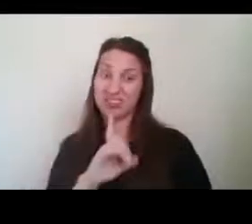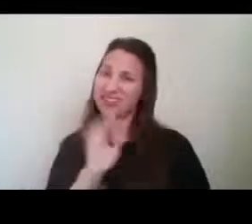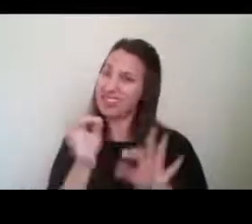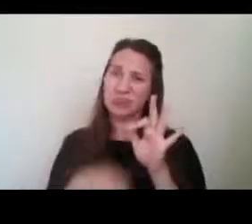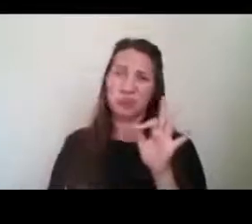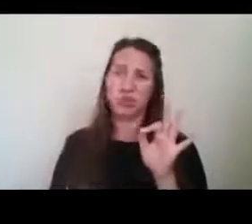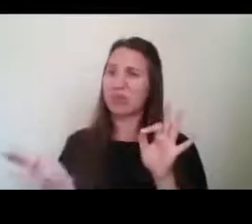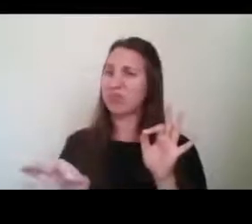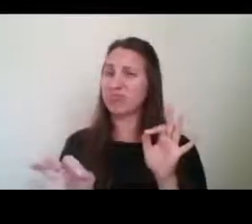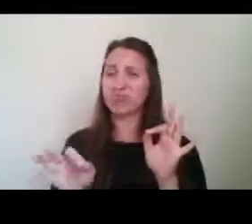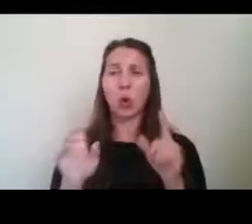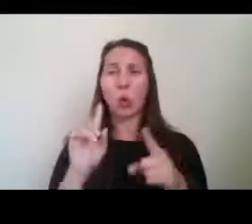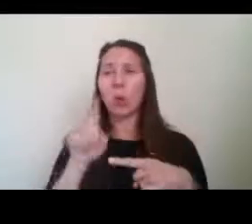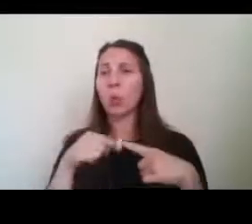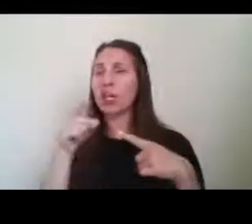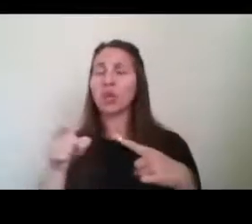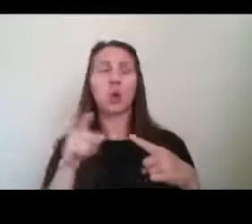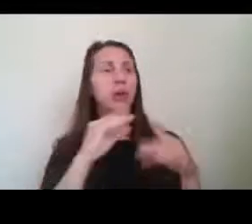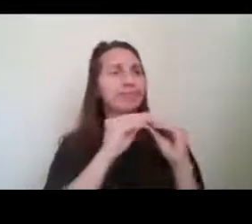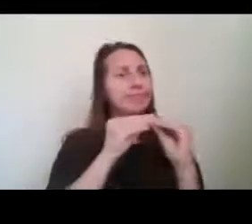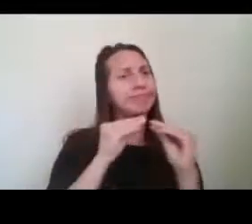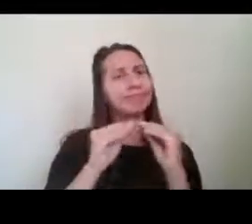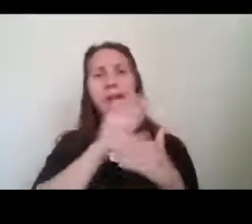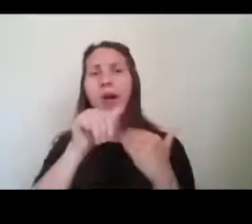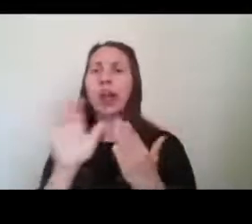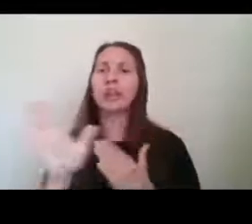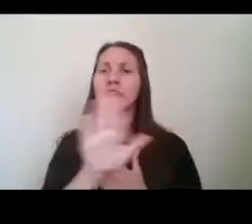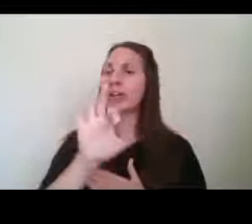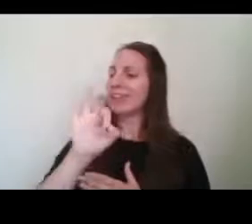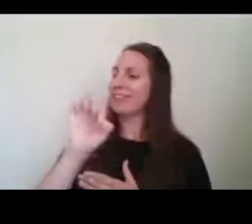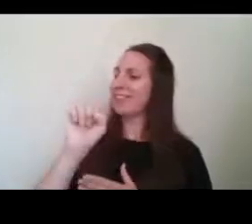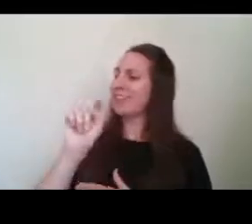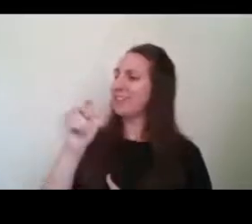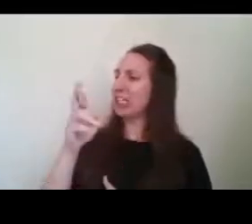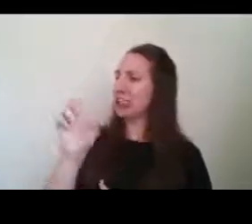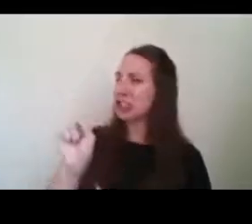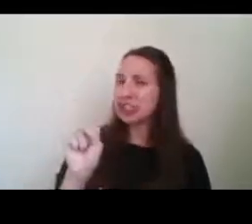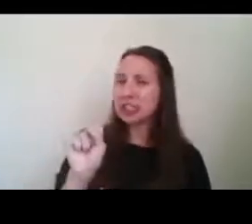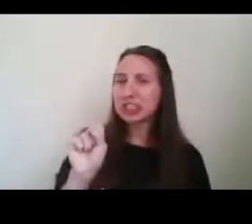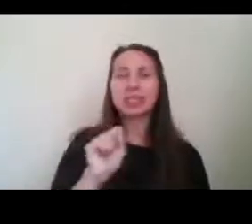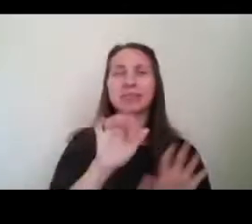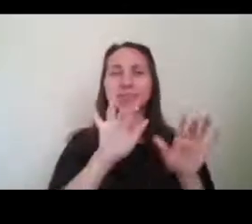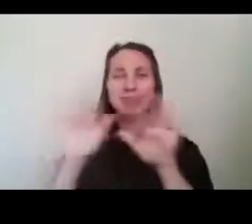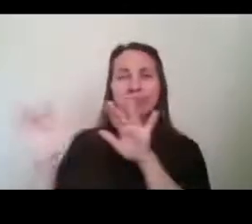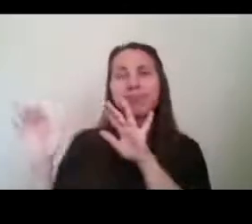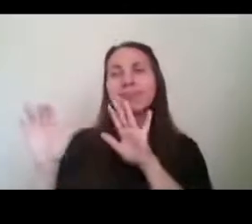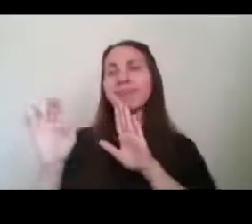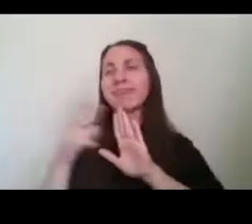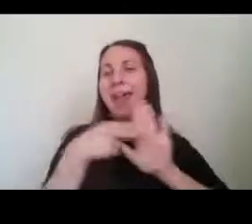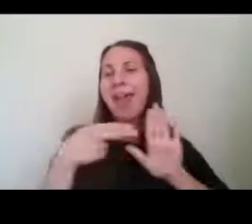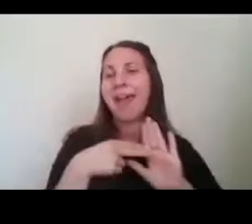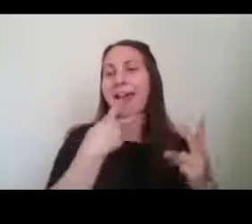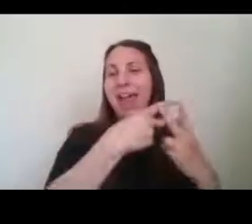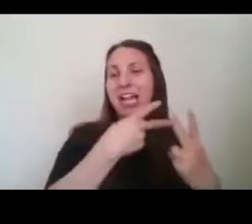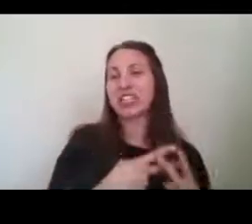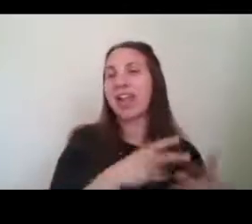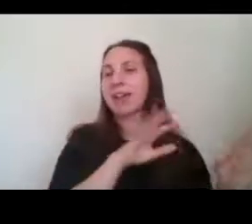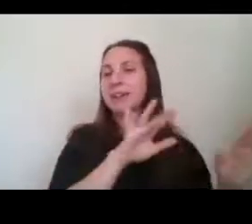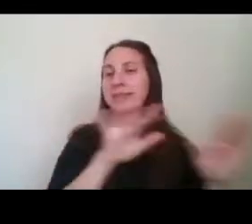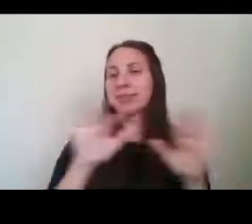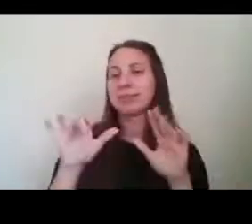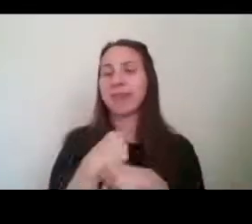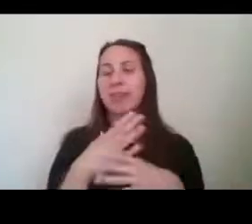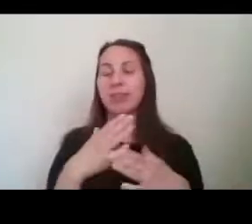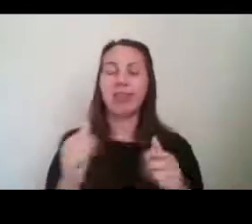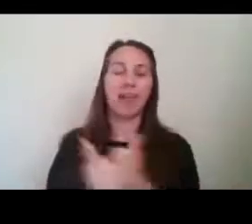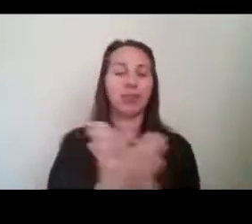all the features and all the edits that you're doing to your YouTube video, hitting all the marks, doing all your little hashtags and things to make it searchable.